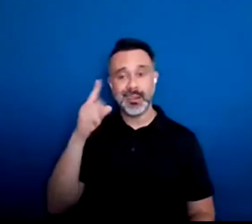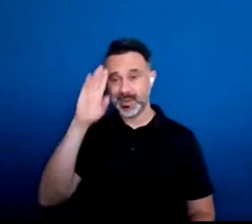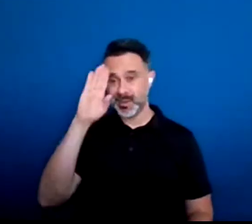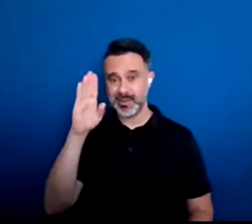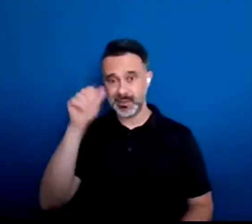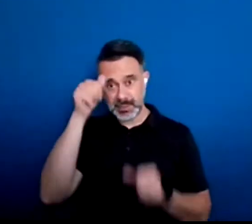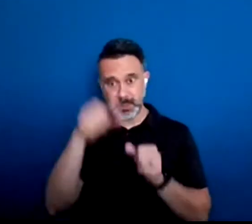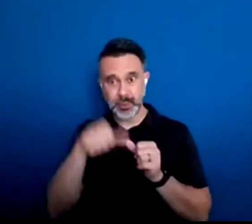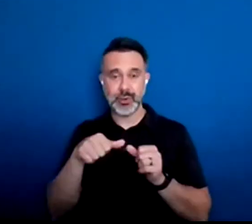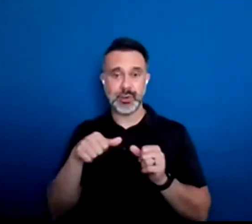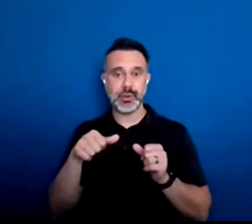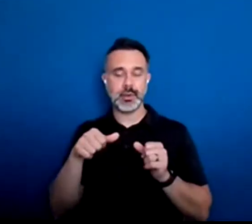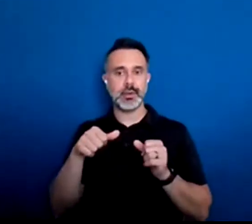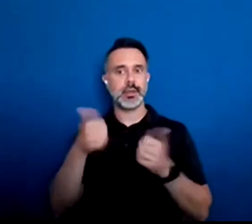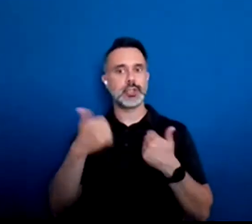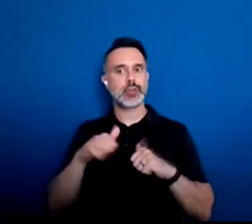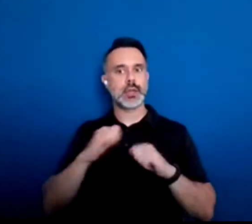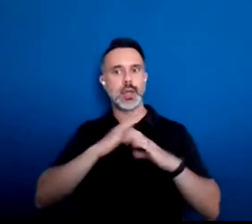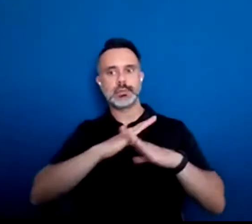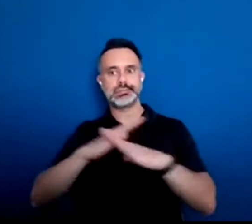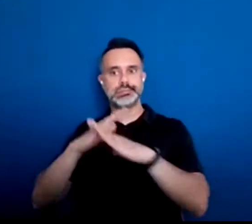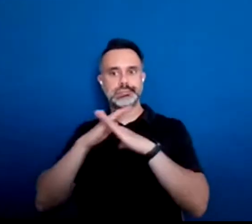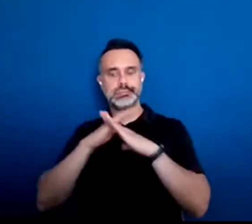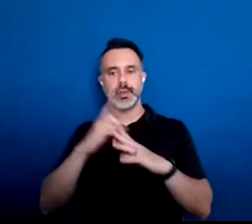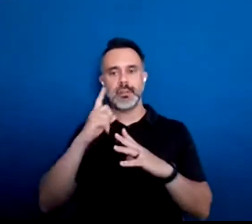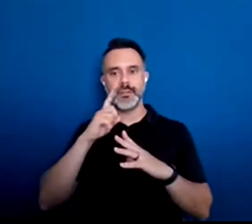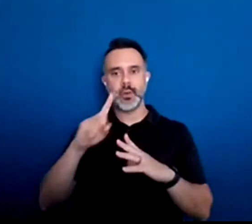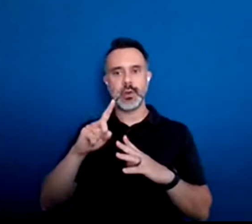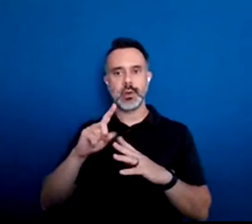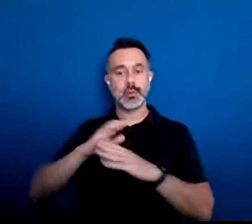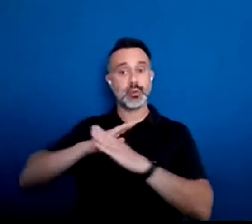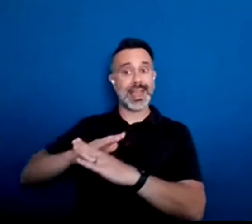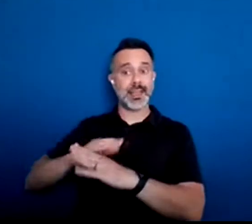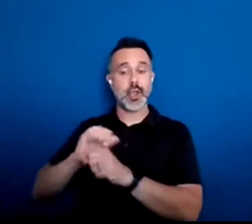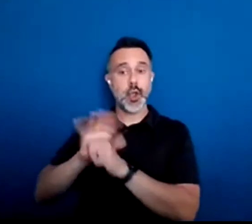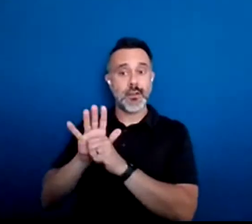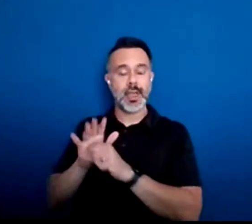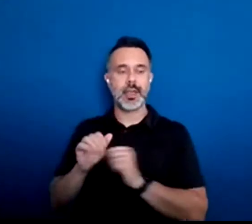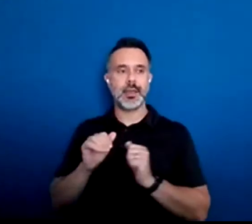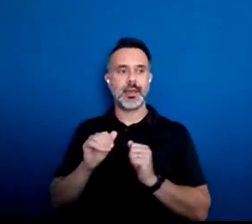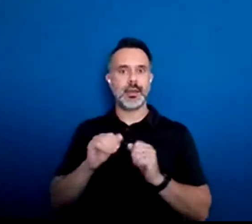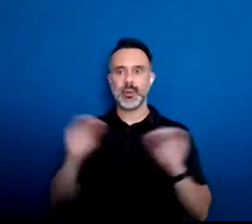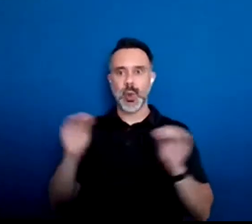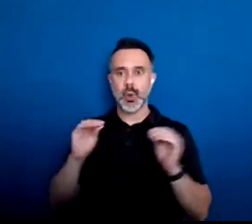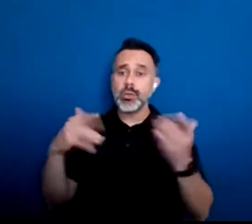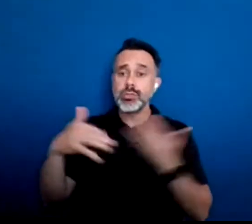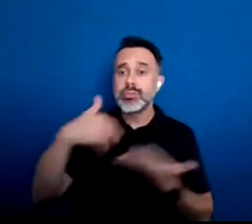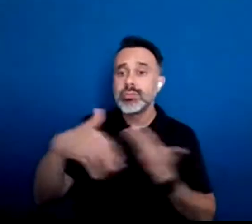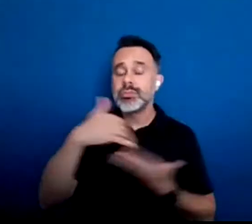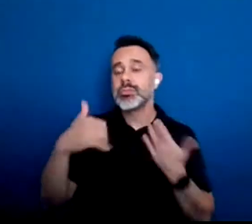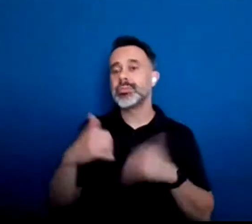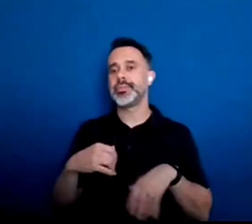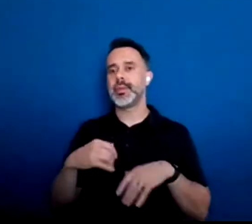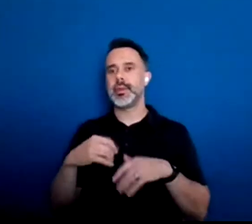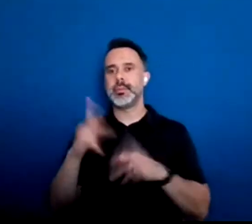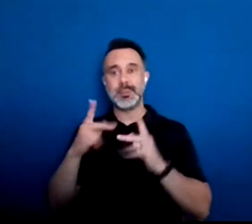preventive measures in place in terms of face covering, in terms of avoiding gatherings, and also 6 feet of